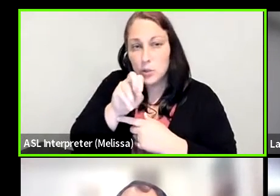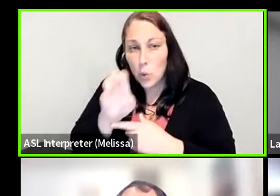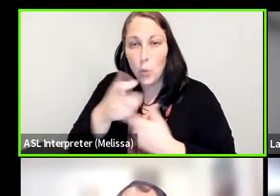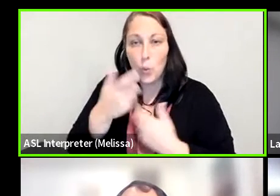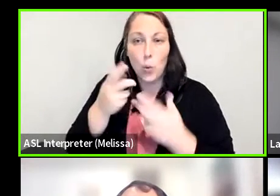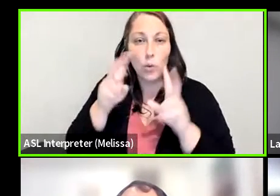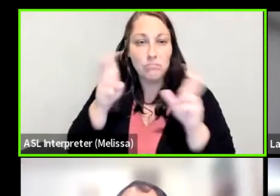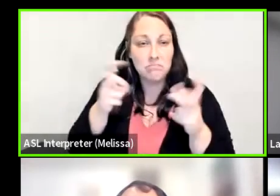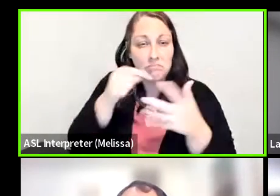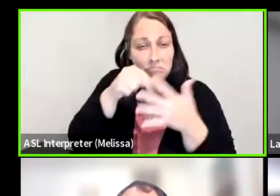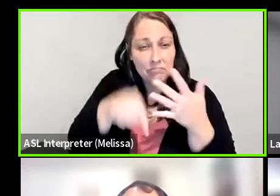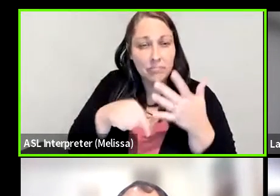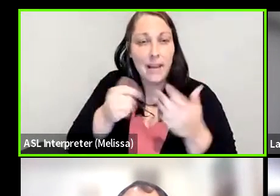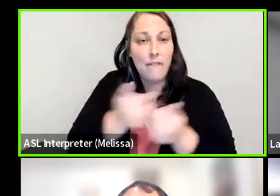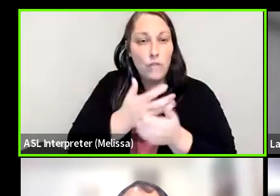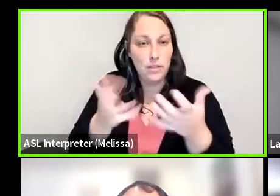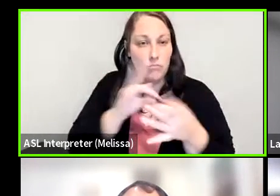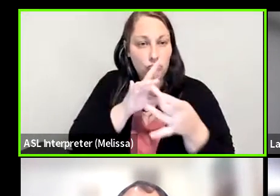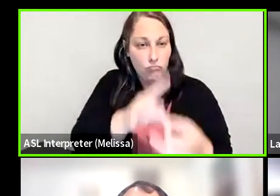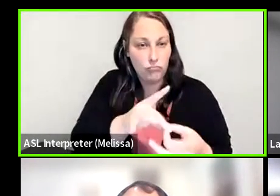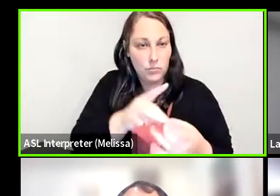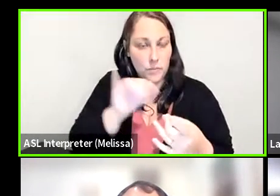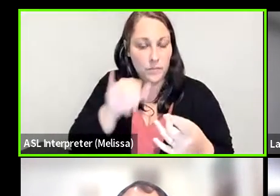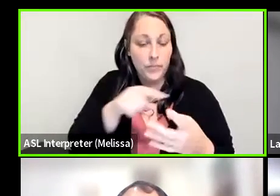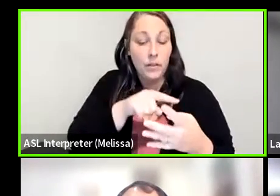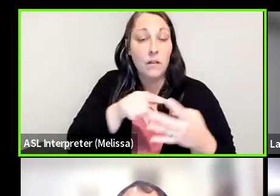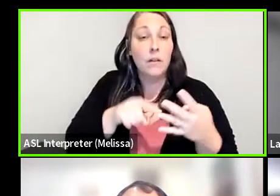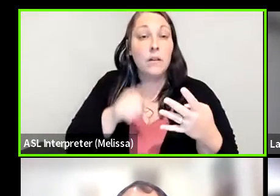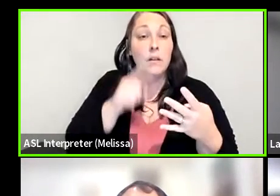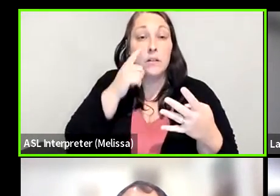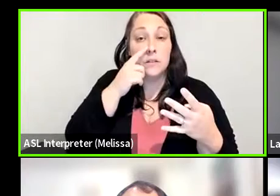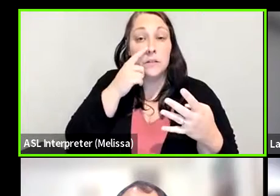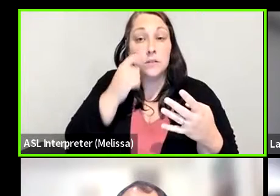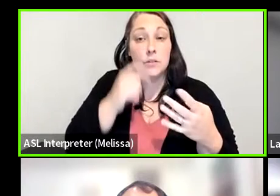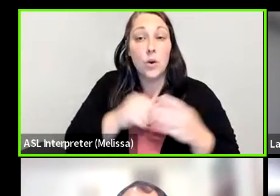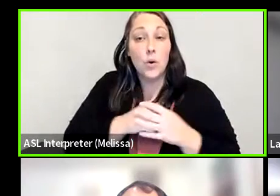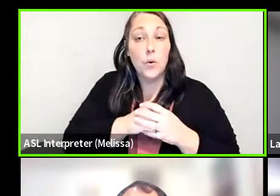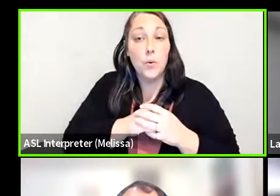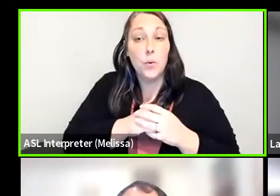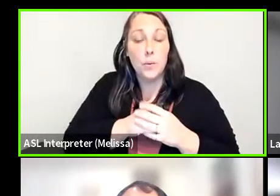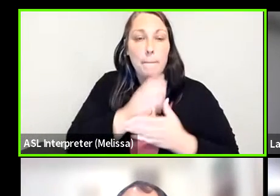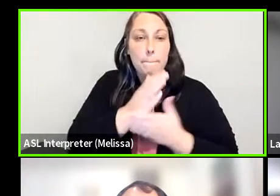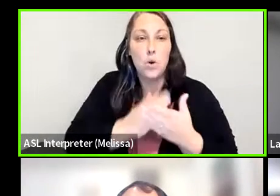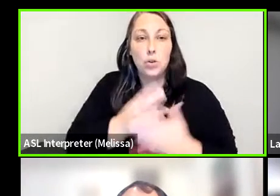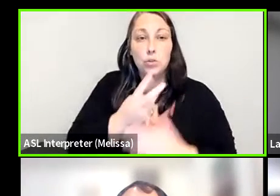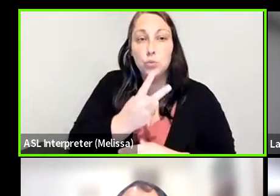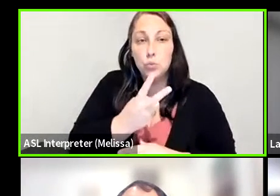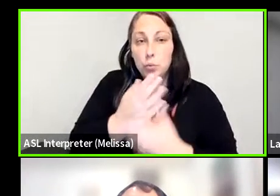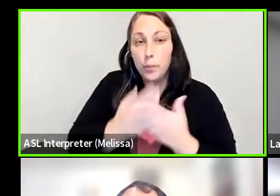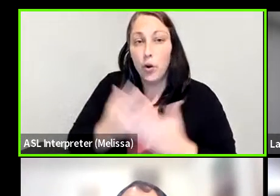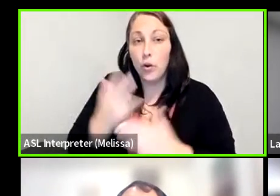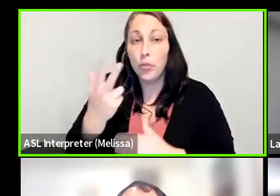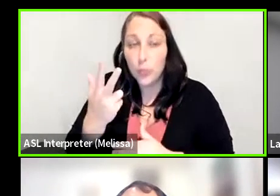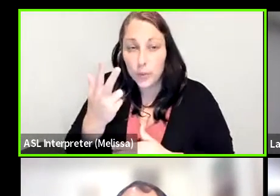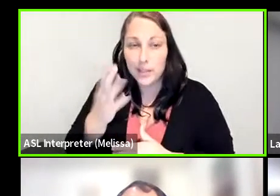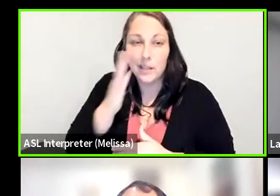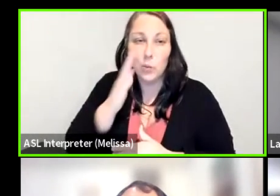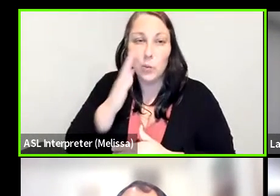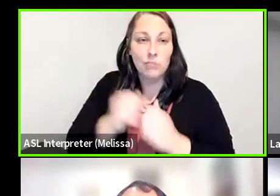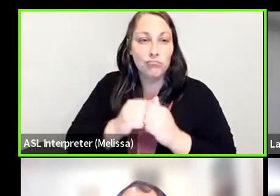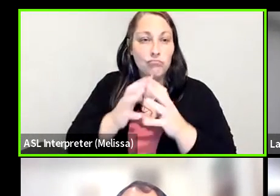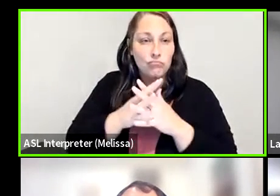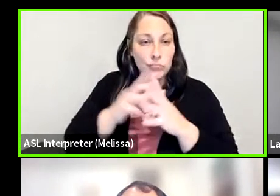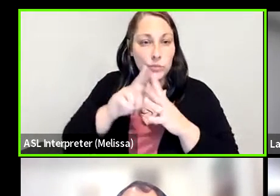set. And the first phase, parcels 2 and 3, are actually set to break ground in about a year. We received our final